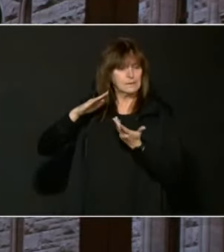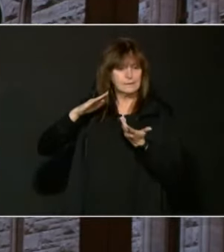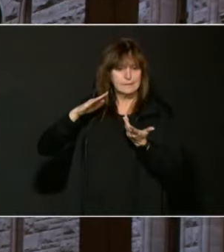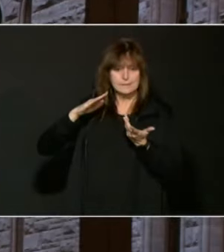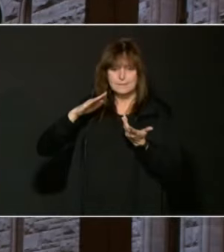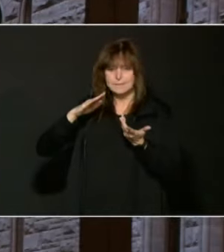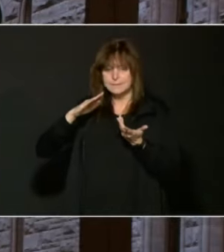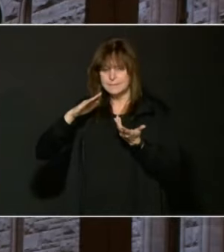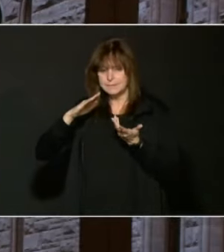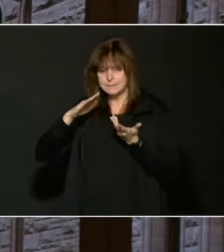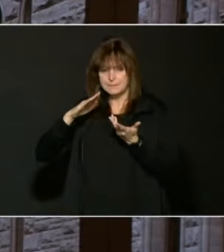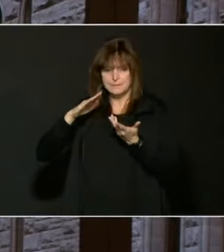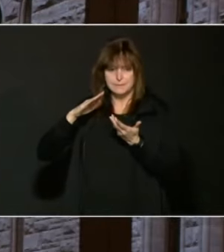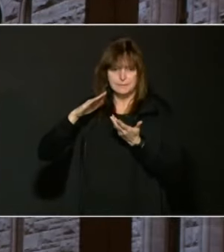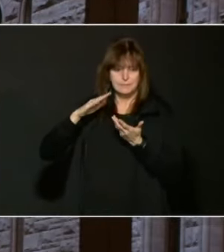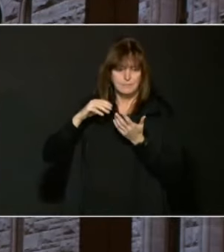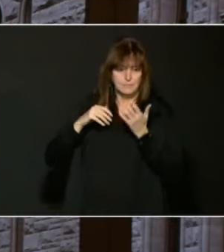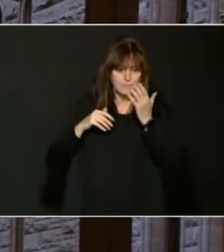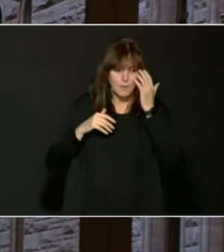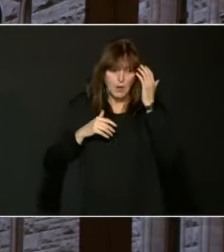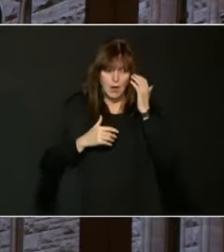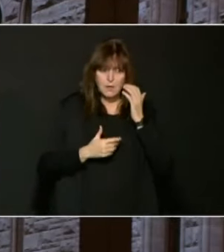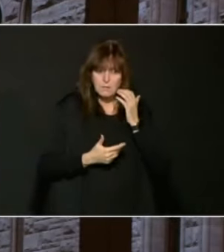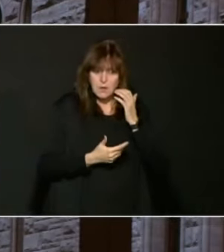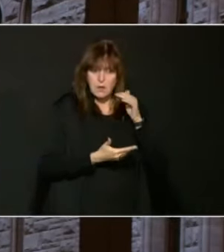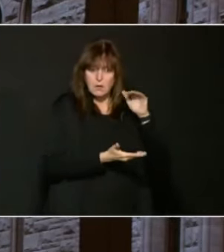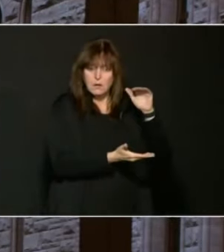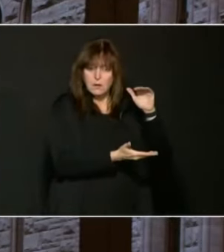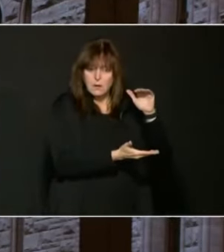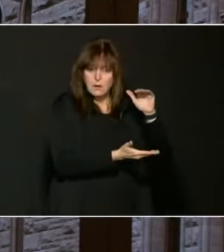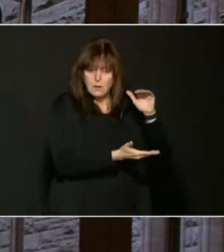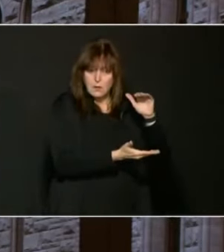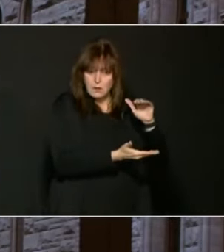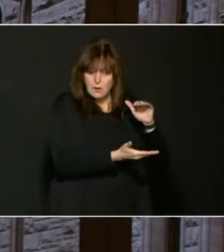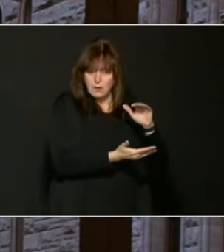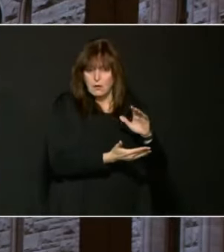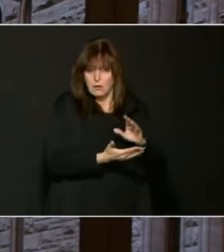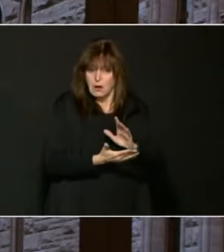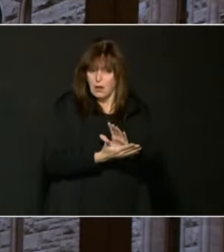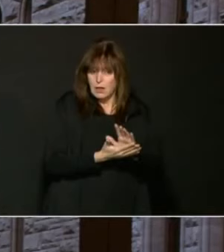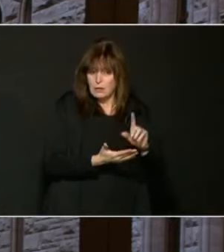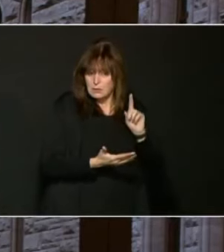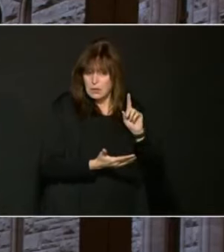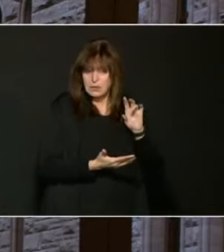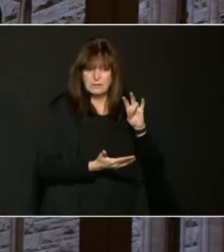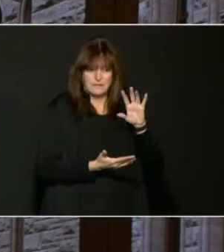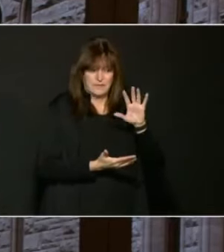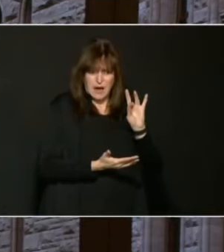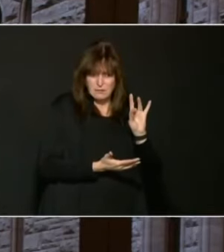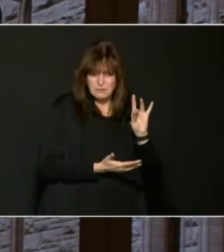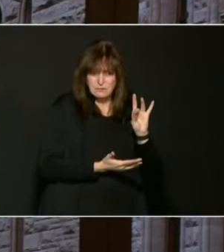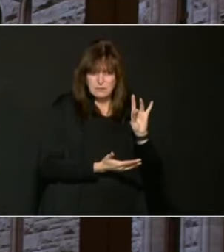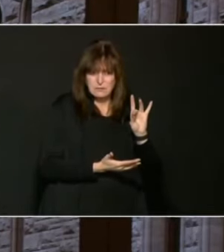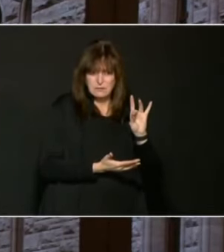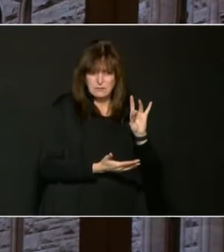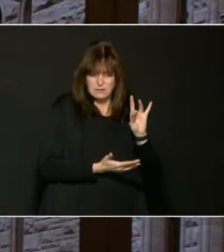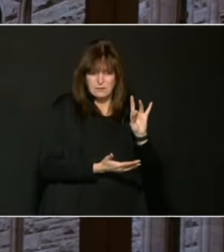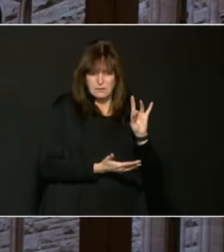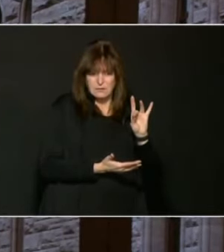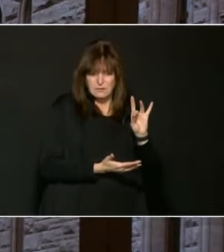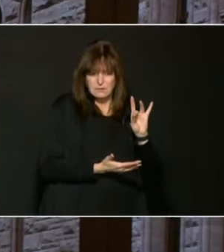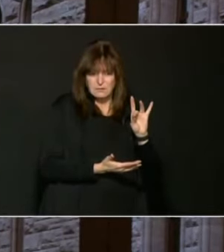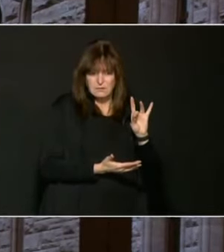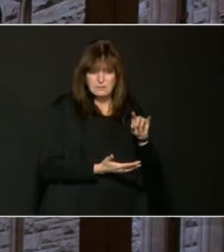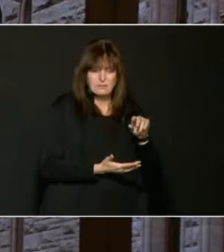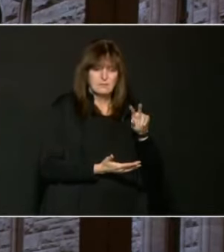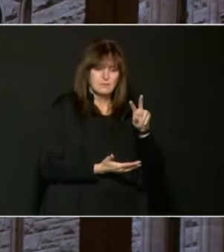overall, surprisingly enough, is down from 758 to 687 this week. So we see